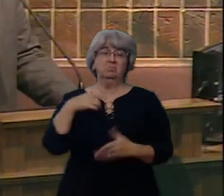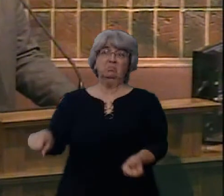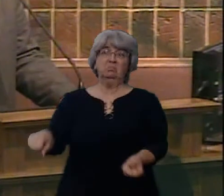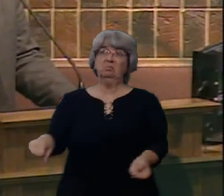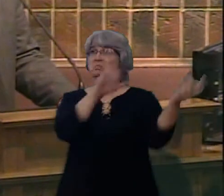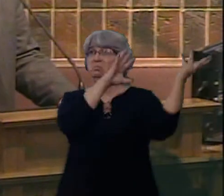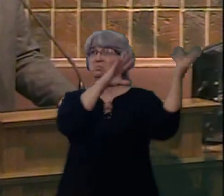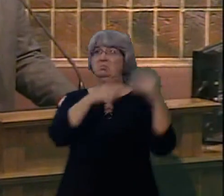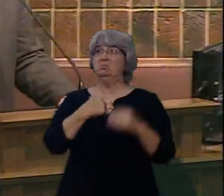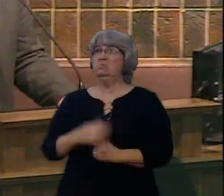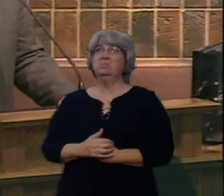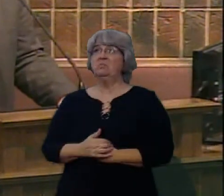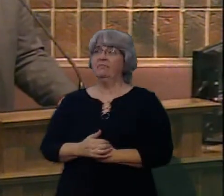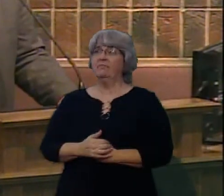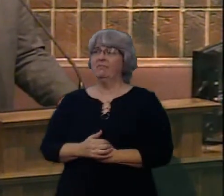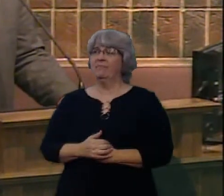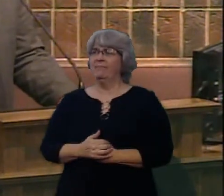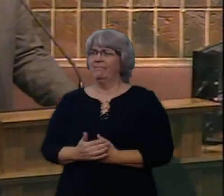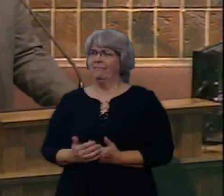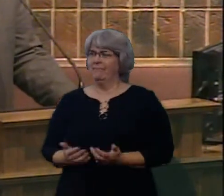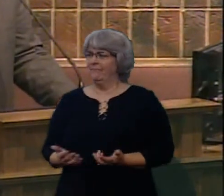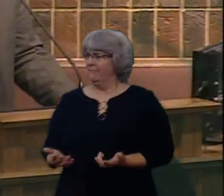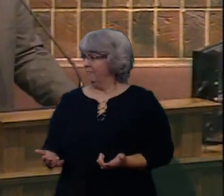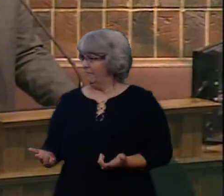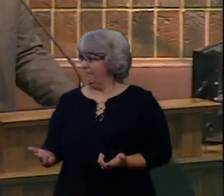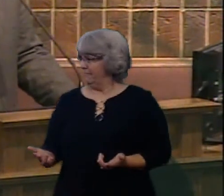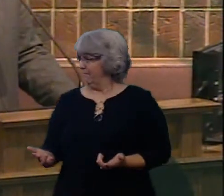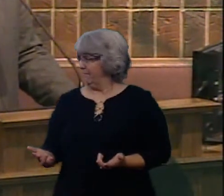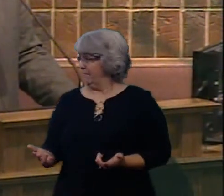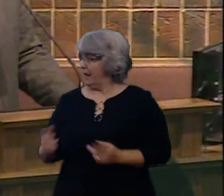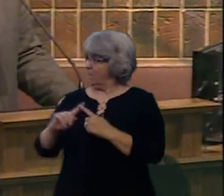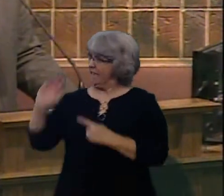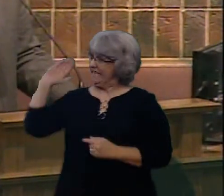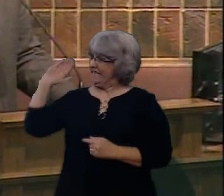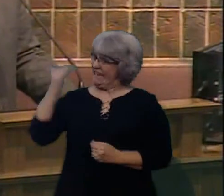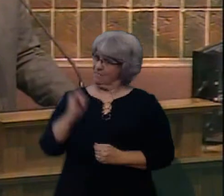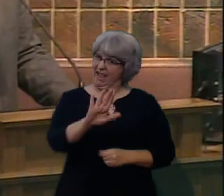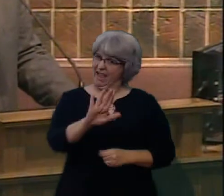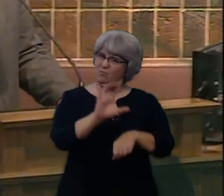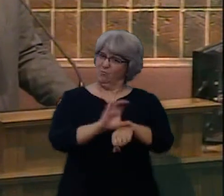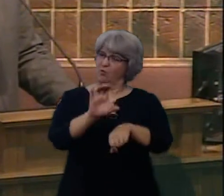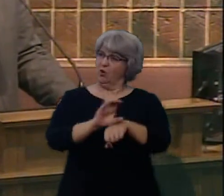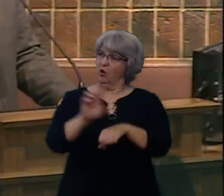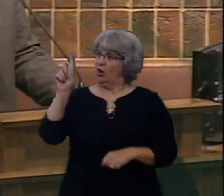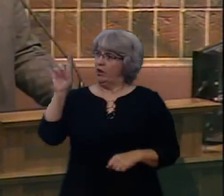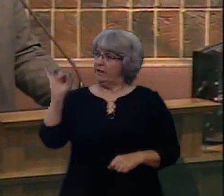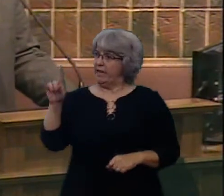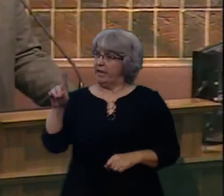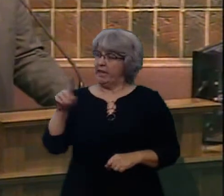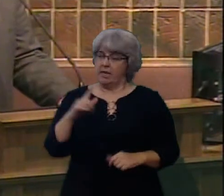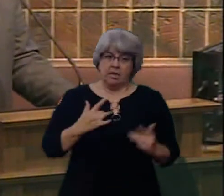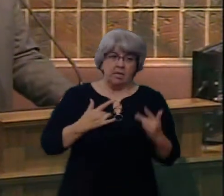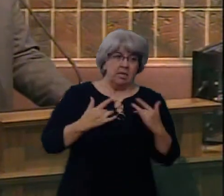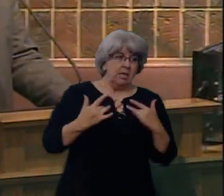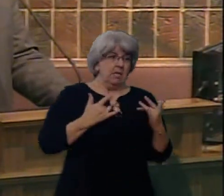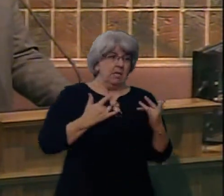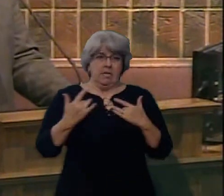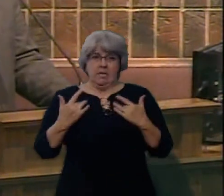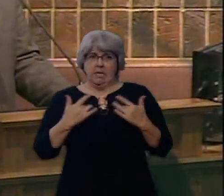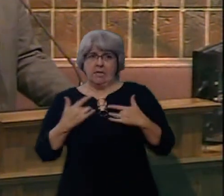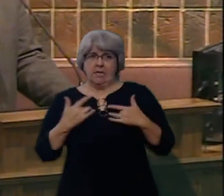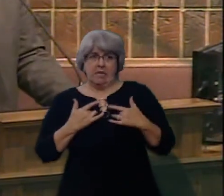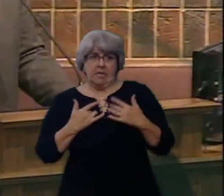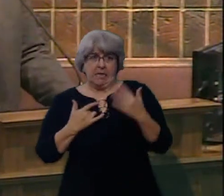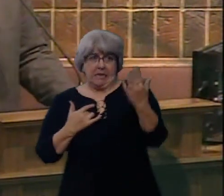but that seems to be where the church in Thessalonica was going. They were so concerned with accepting something that